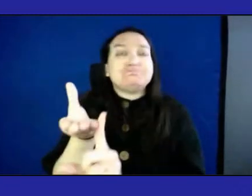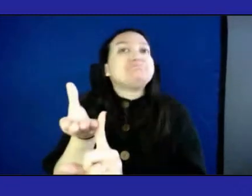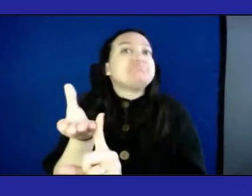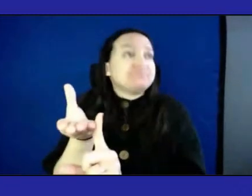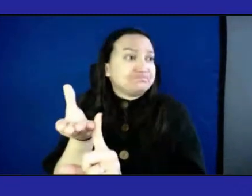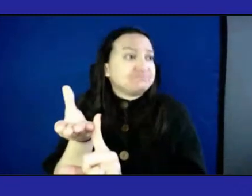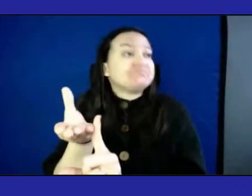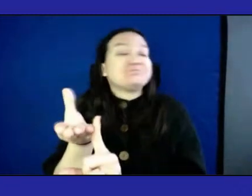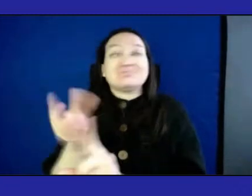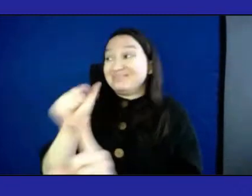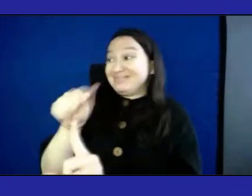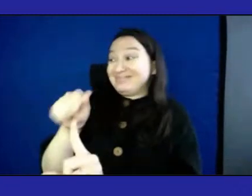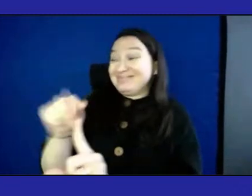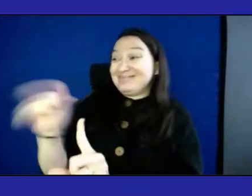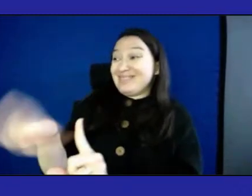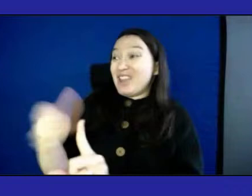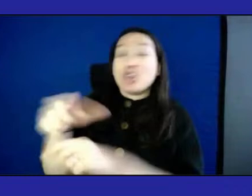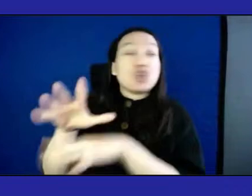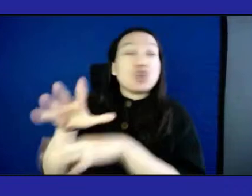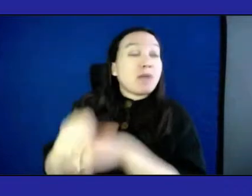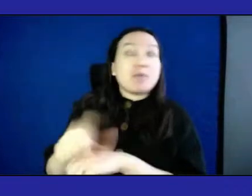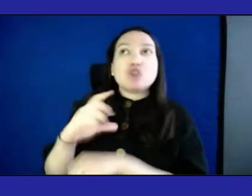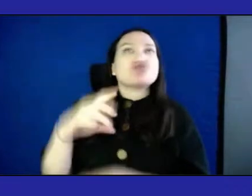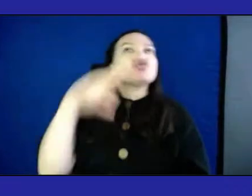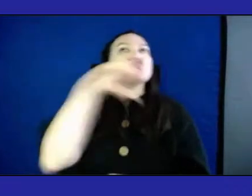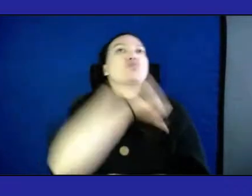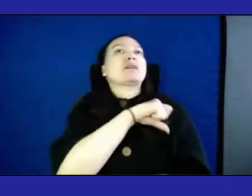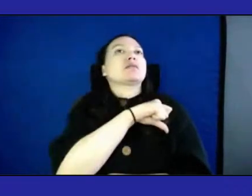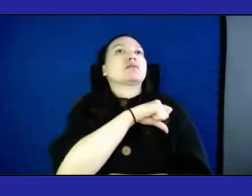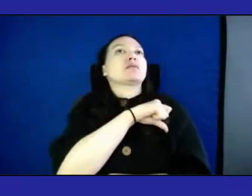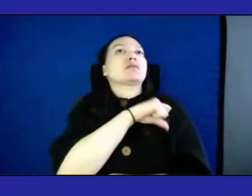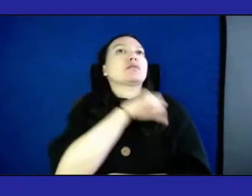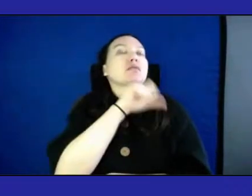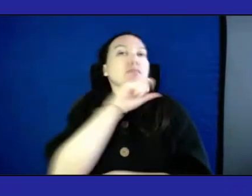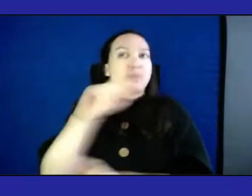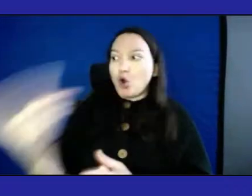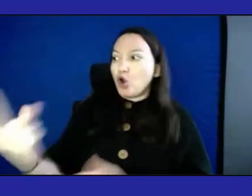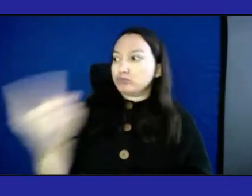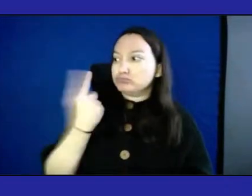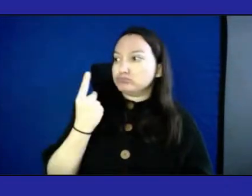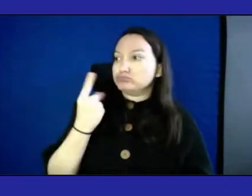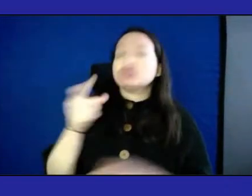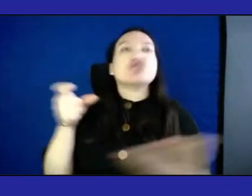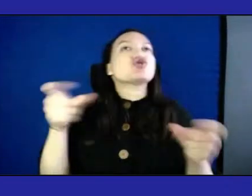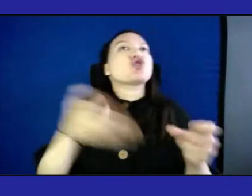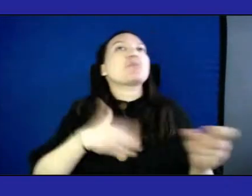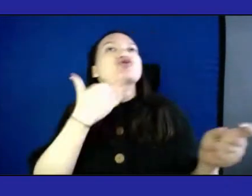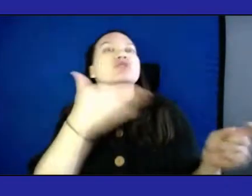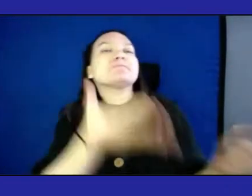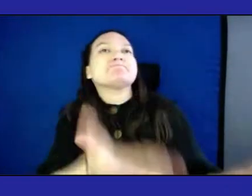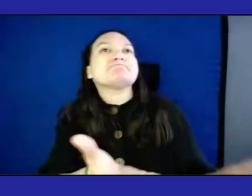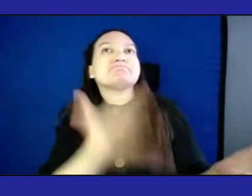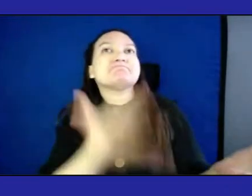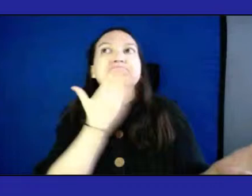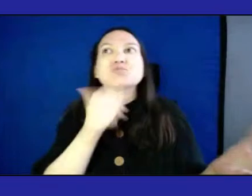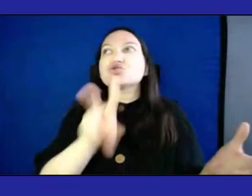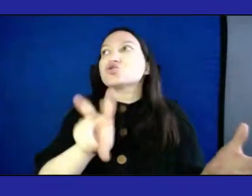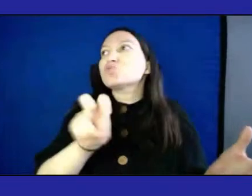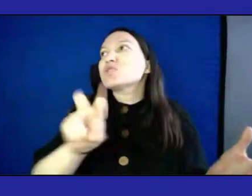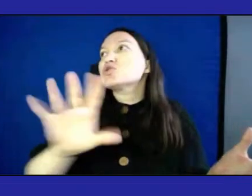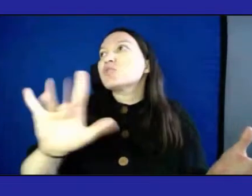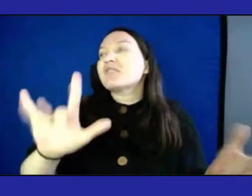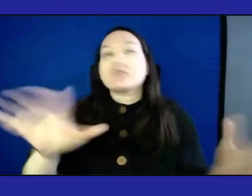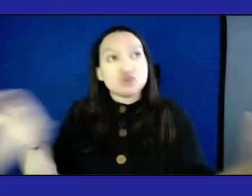that people in other practices just assume. That people are coming to you, control my sugar. My sugar is 225, do something